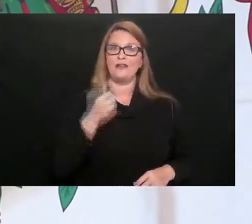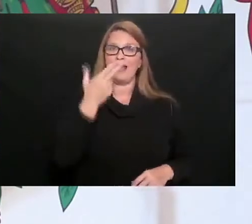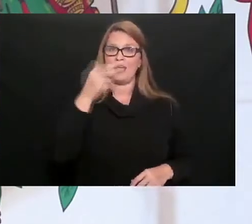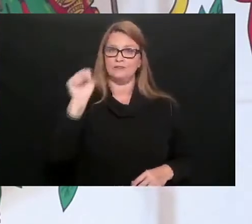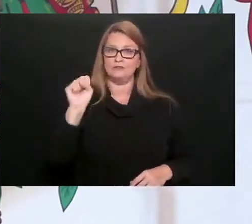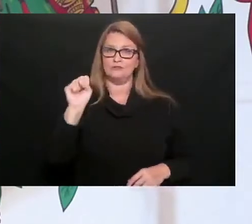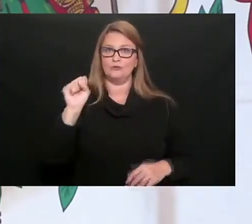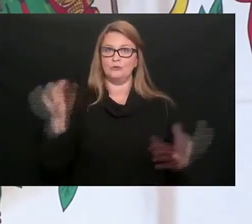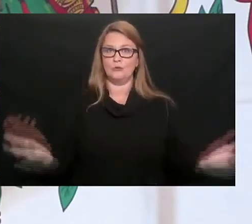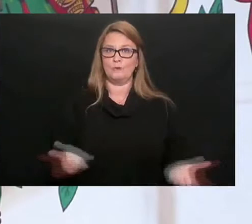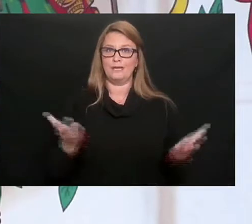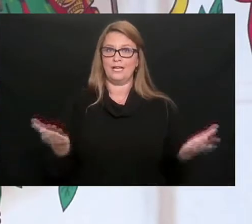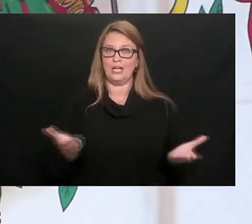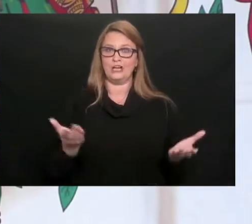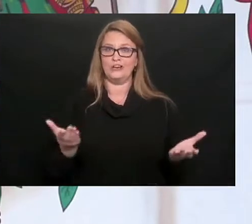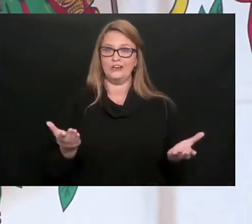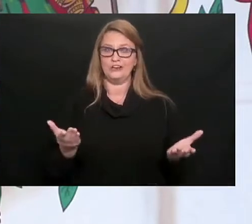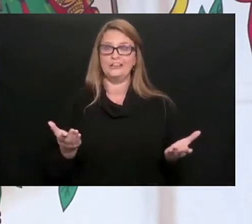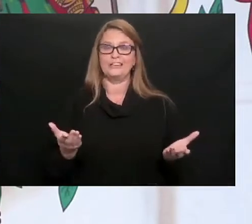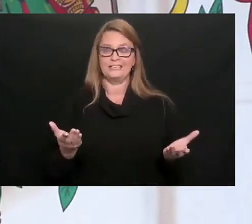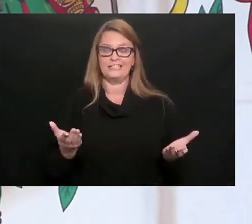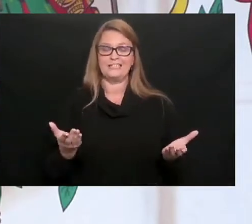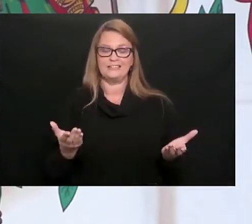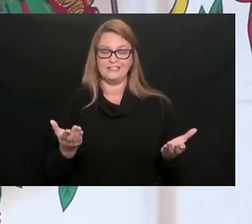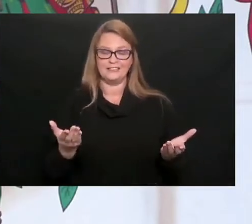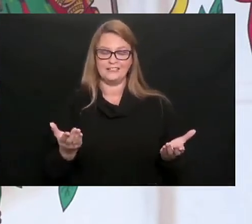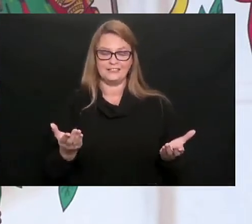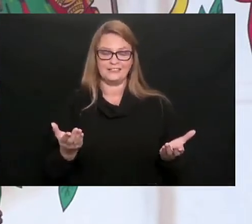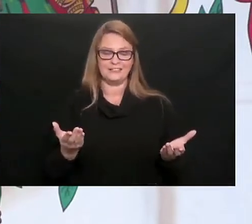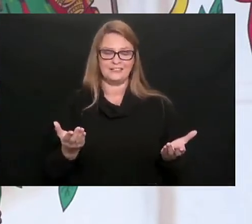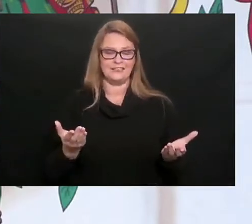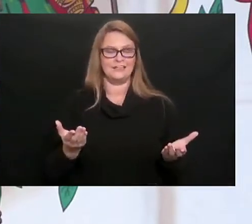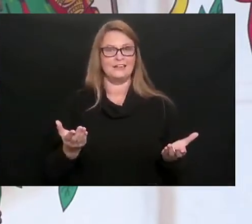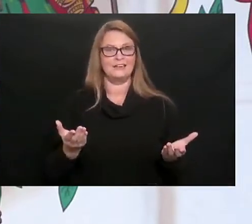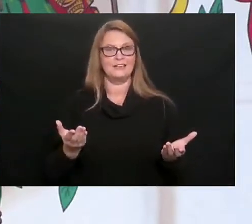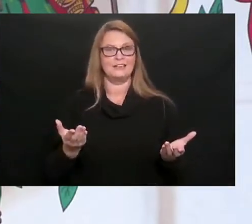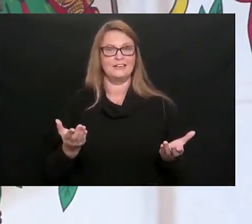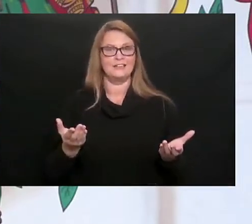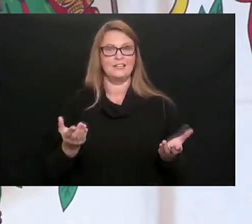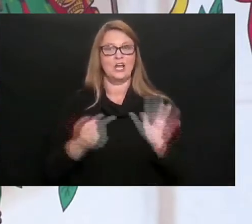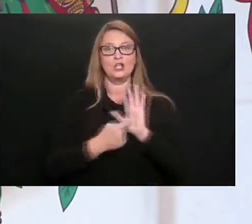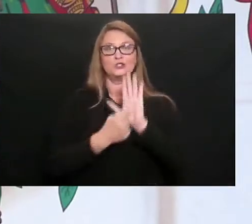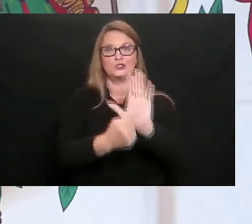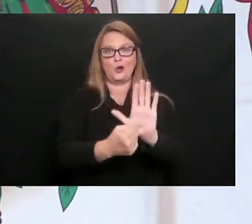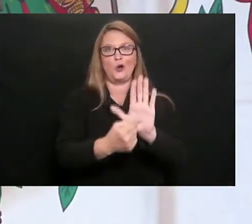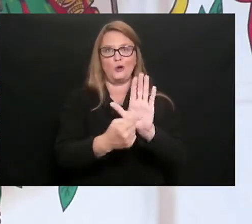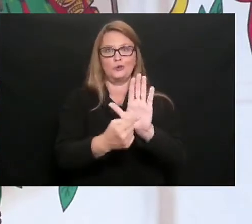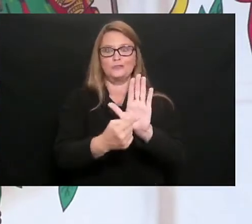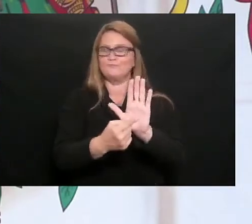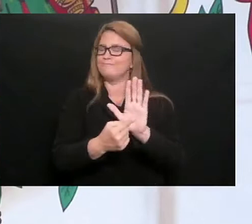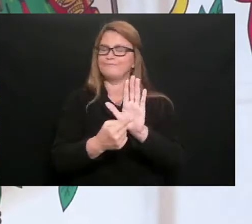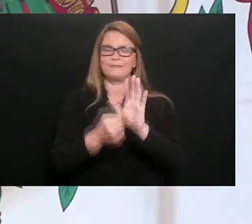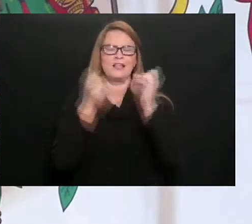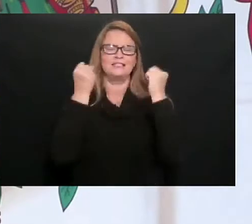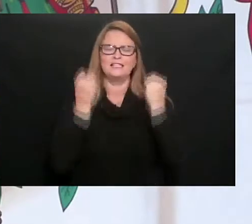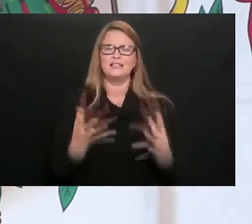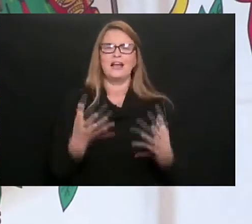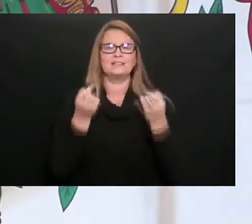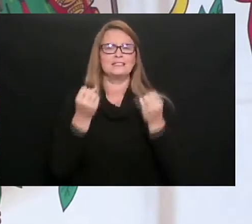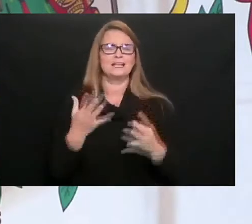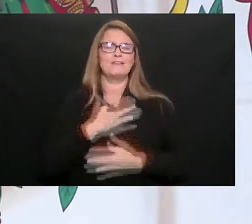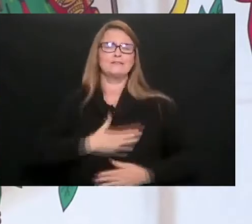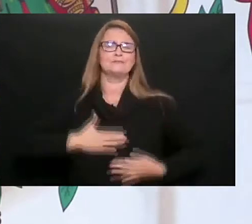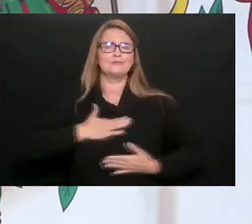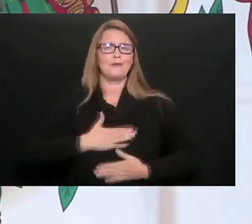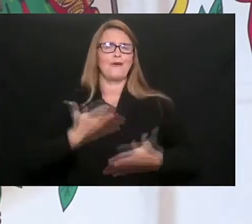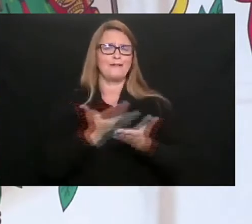going to be here, are going to be, shown, and there's just lots and lots and lots of good